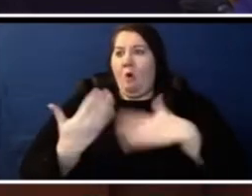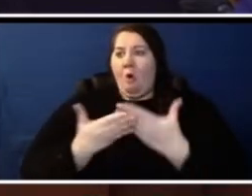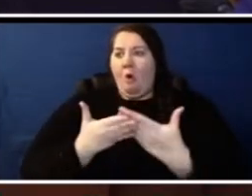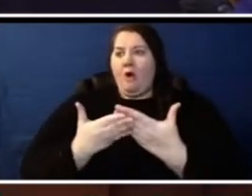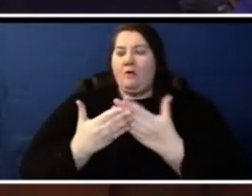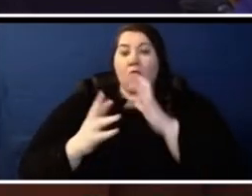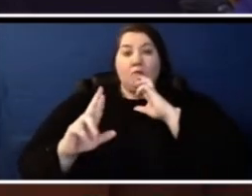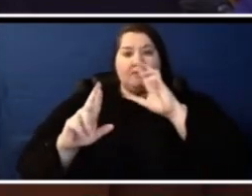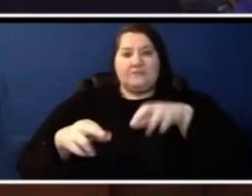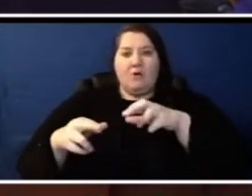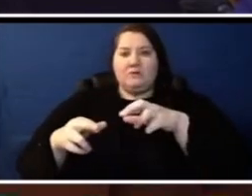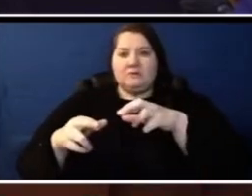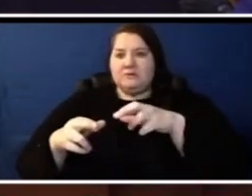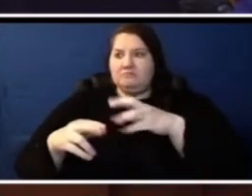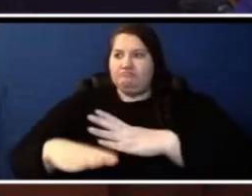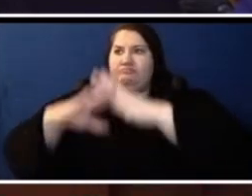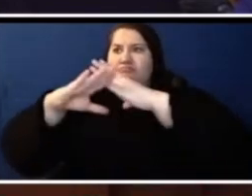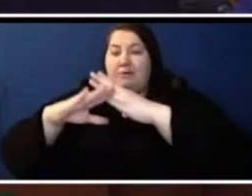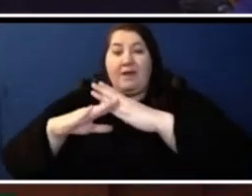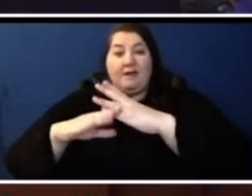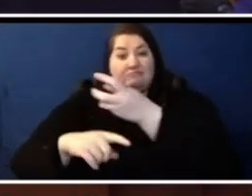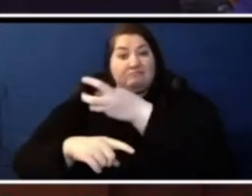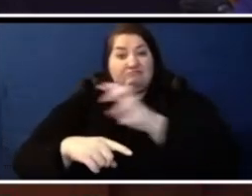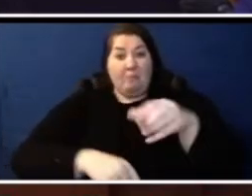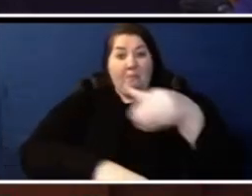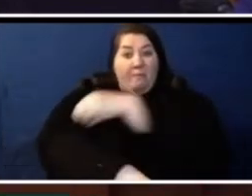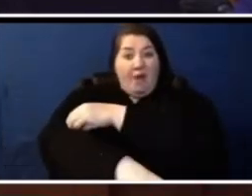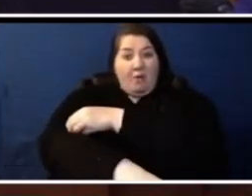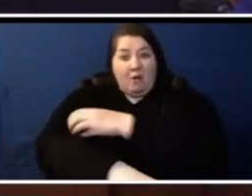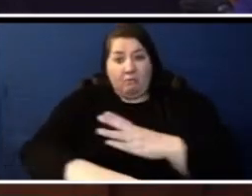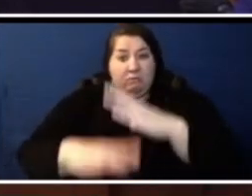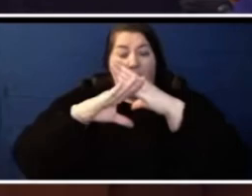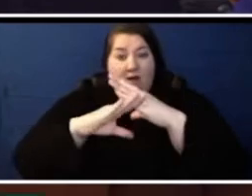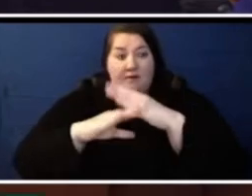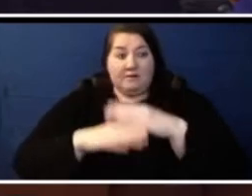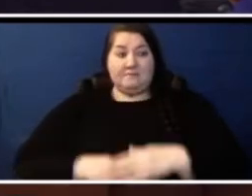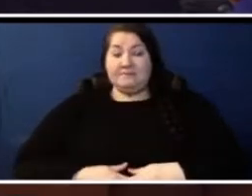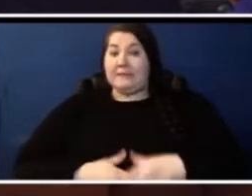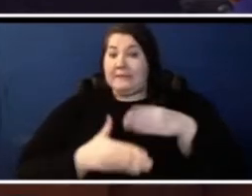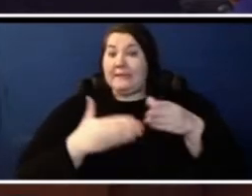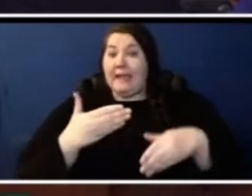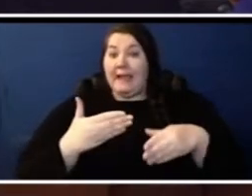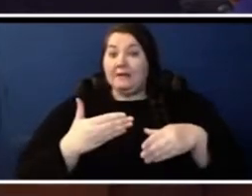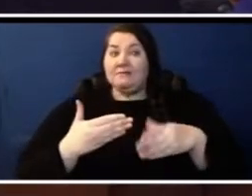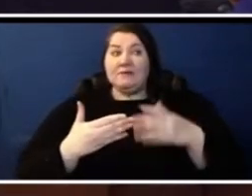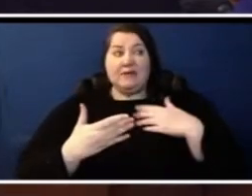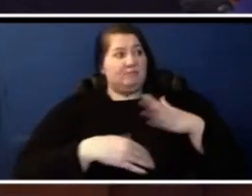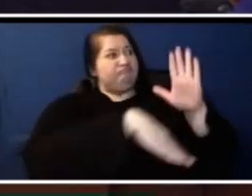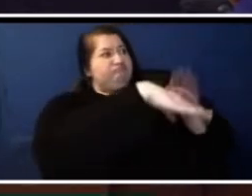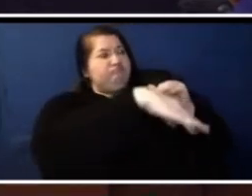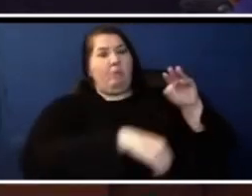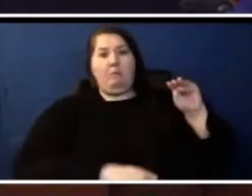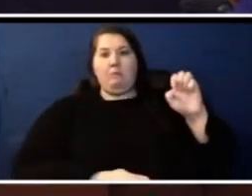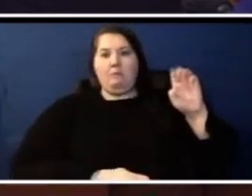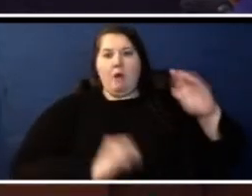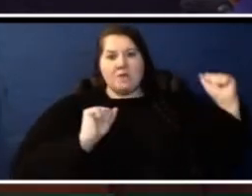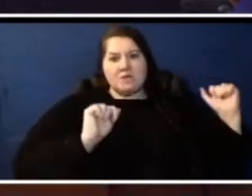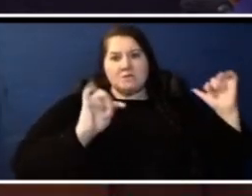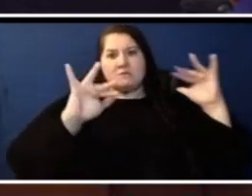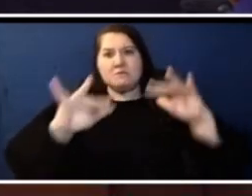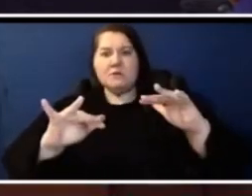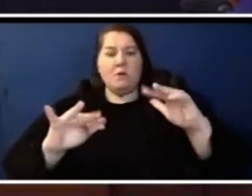of power. In the end, he summoned a mob to Washington, and knowingly they were